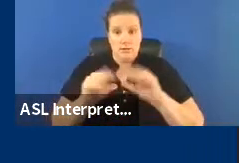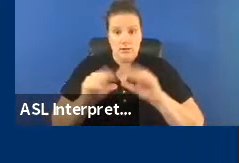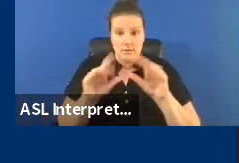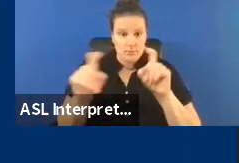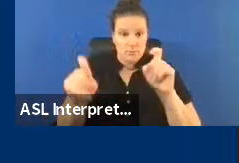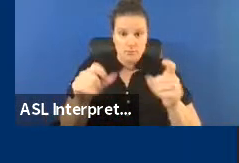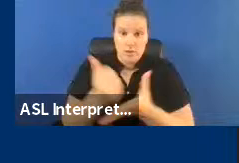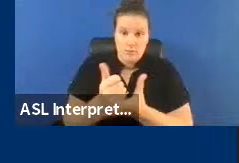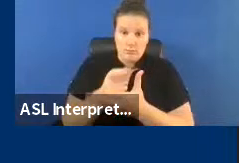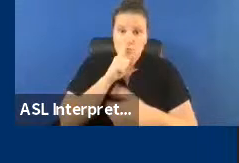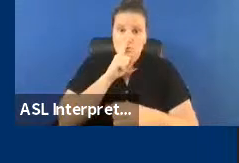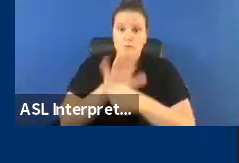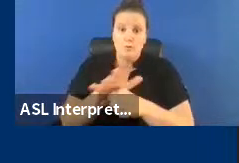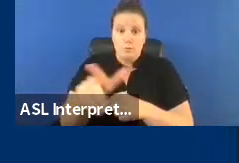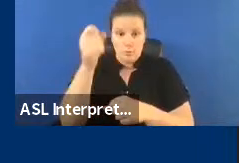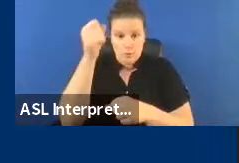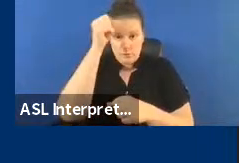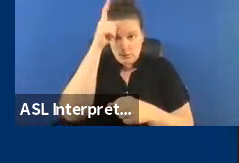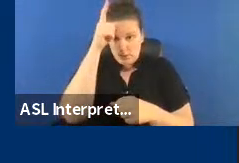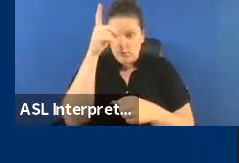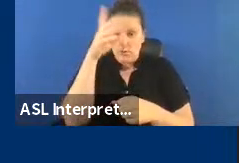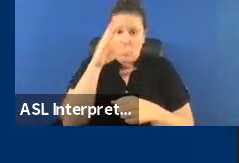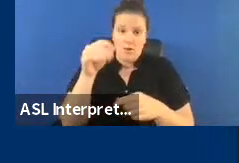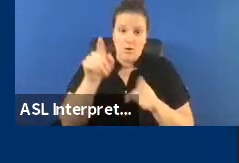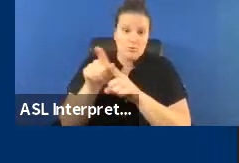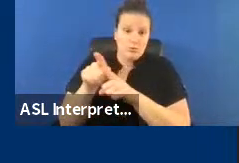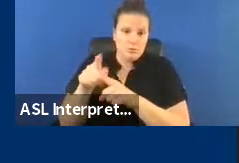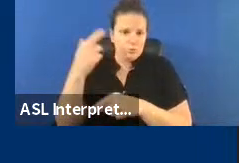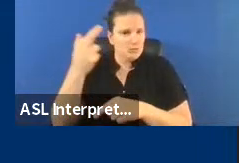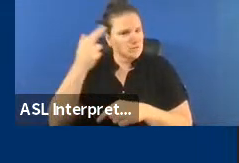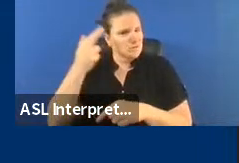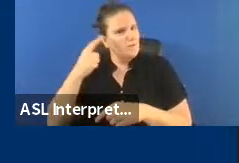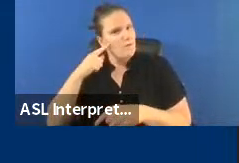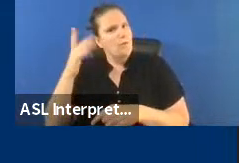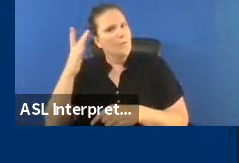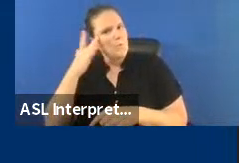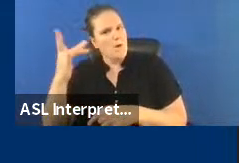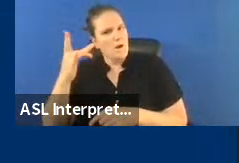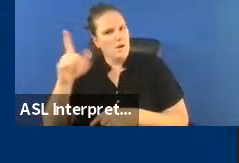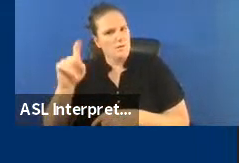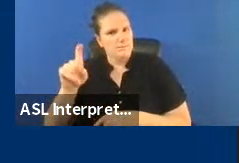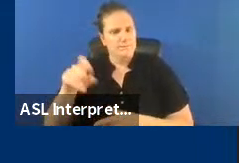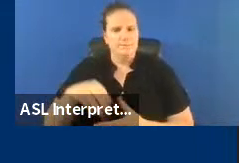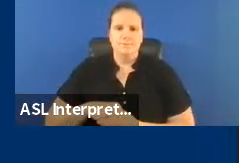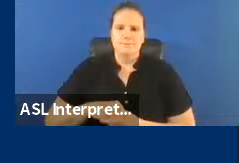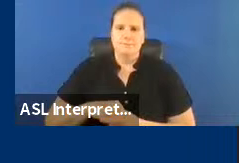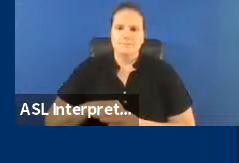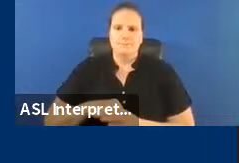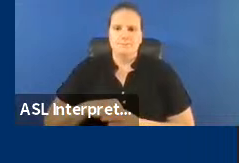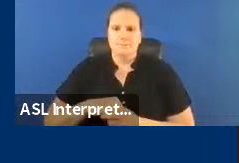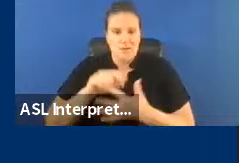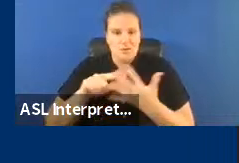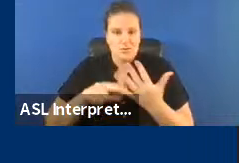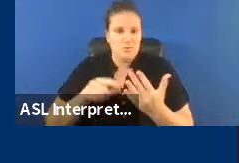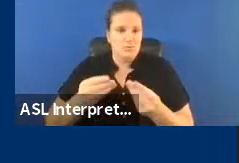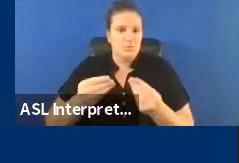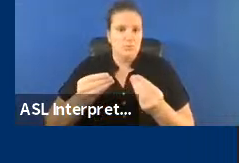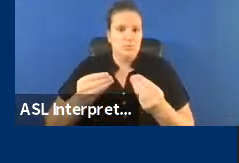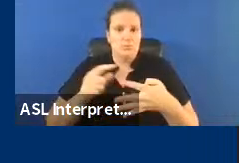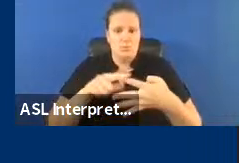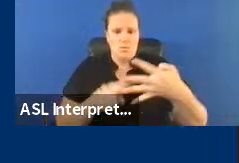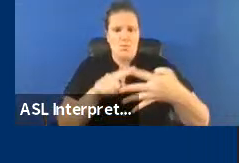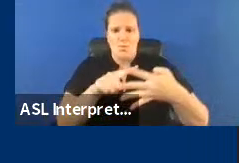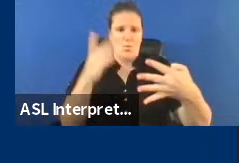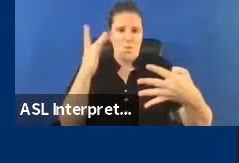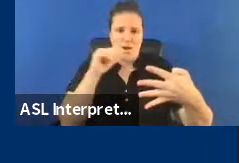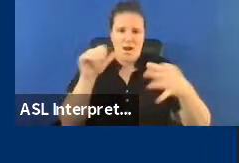help confirm your understanding as well as the rationale for why these are solutions that do not meet purpose and